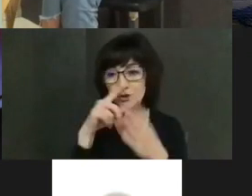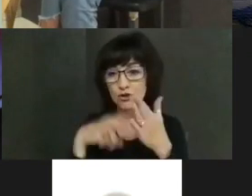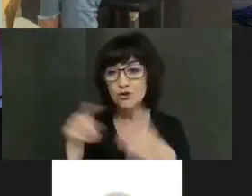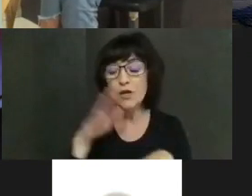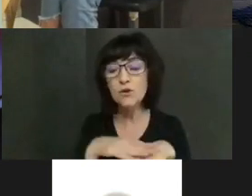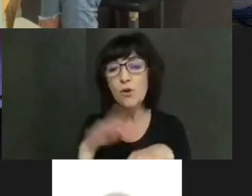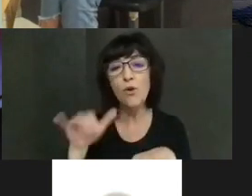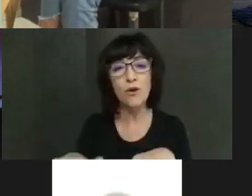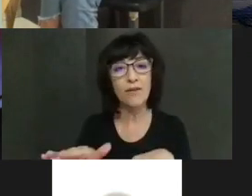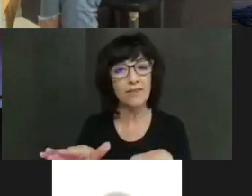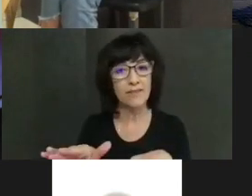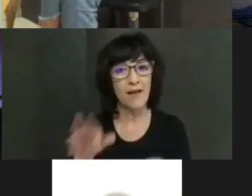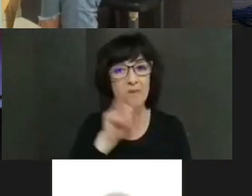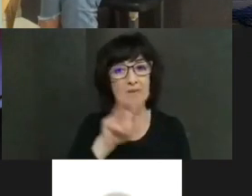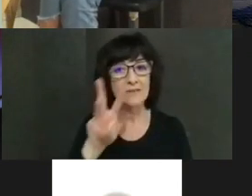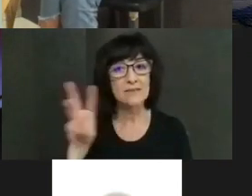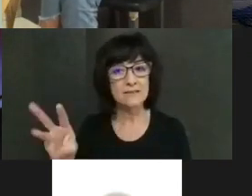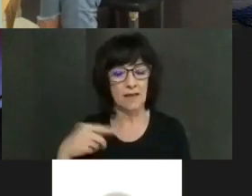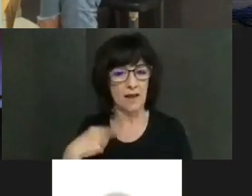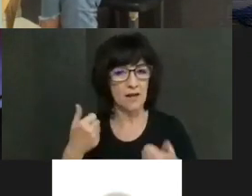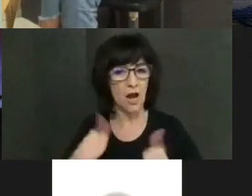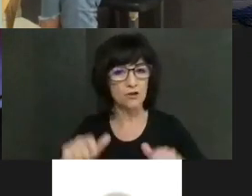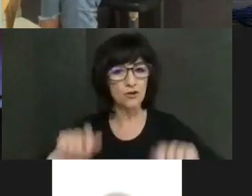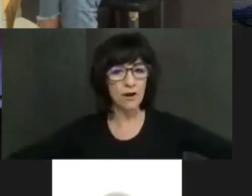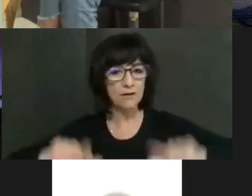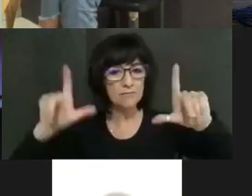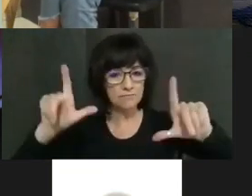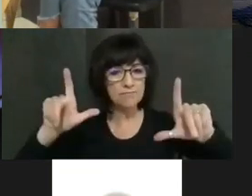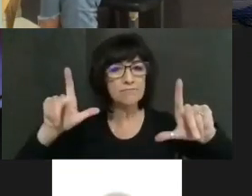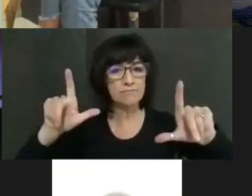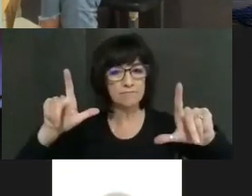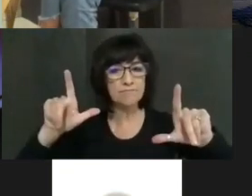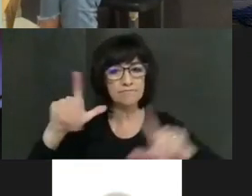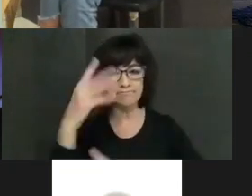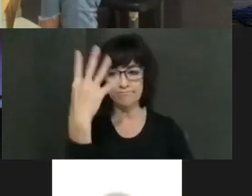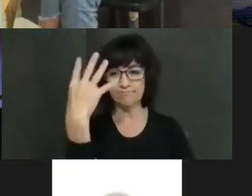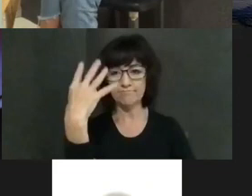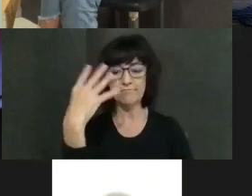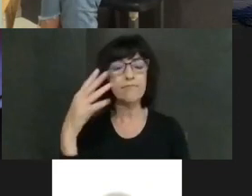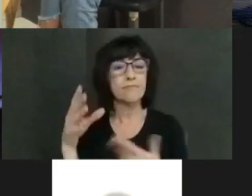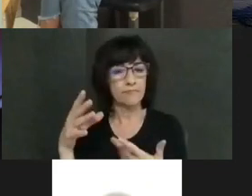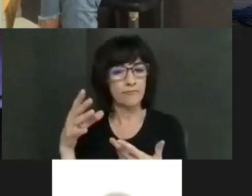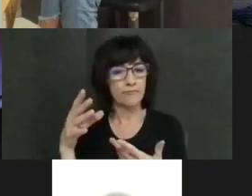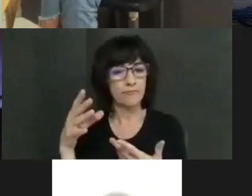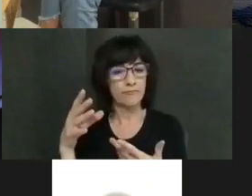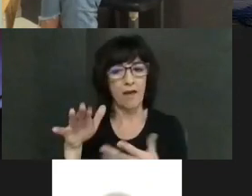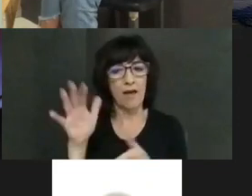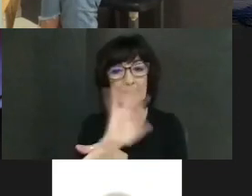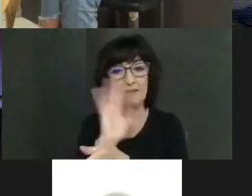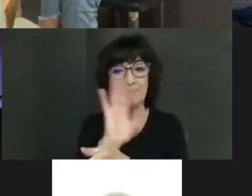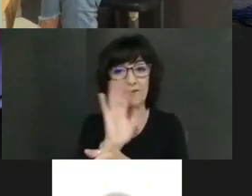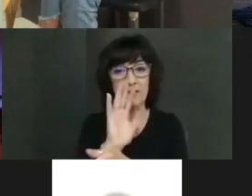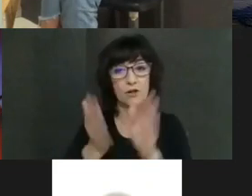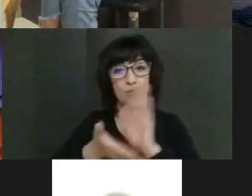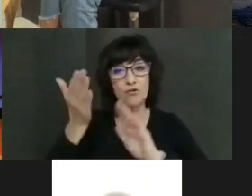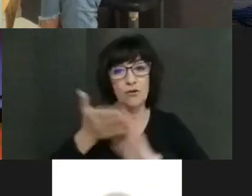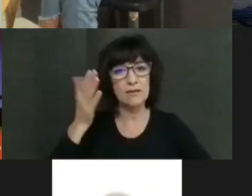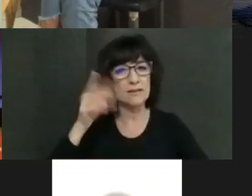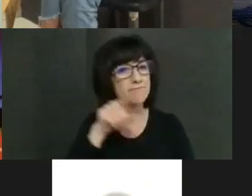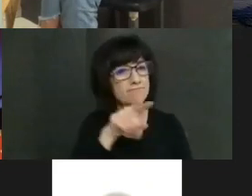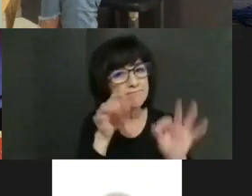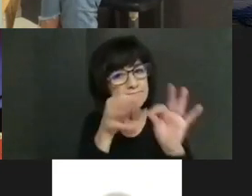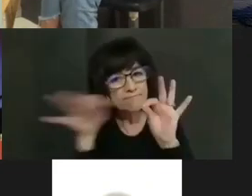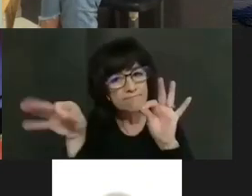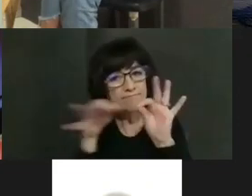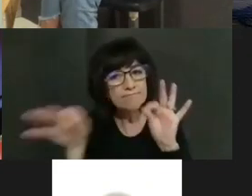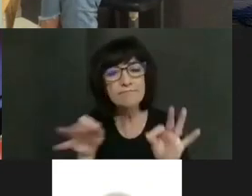site and tried to play it on the Spanish page, and it does not appear to be in Spanish.